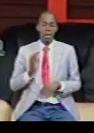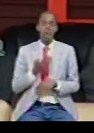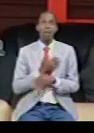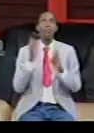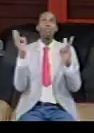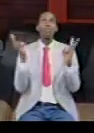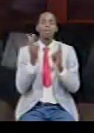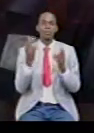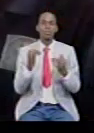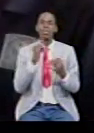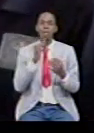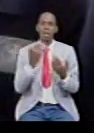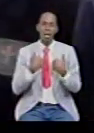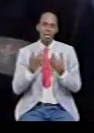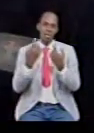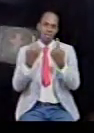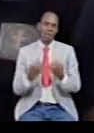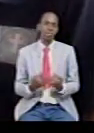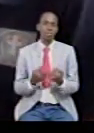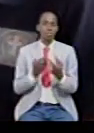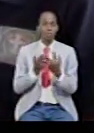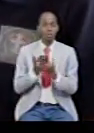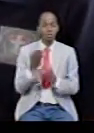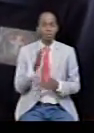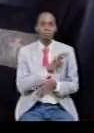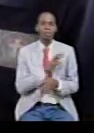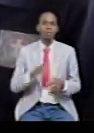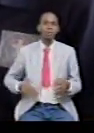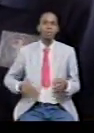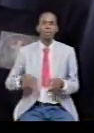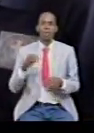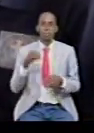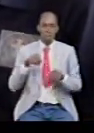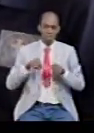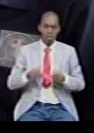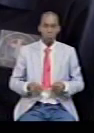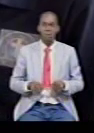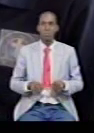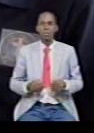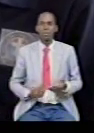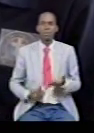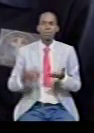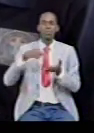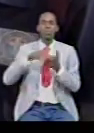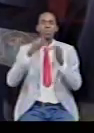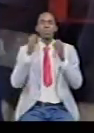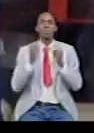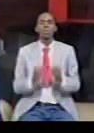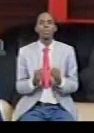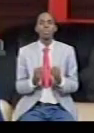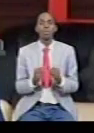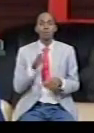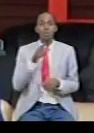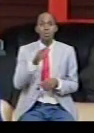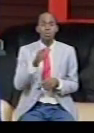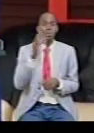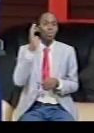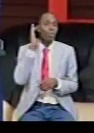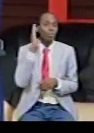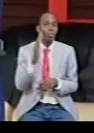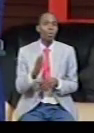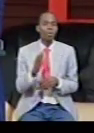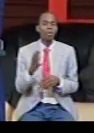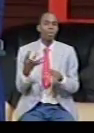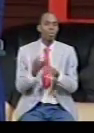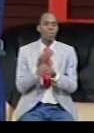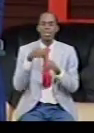has come. Through Christ's indwelling resurrection power, you will win in